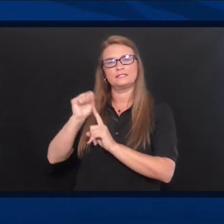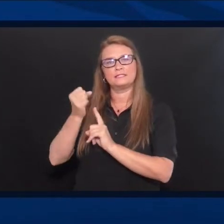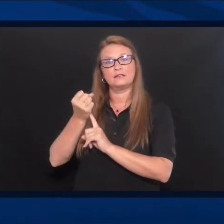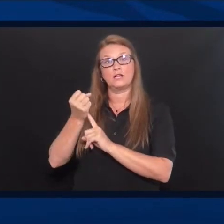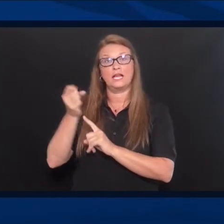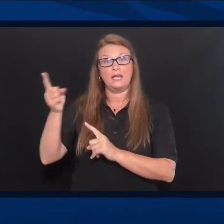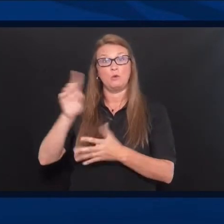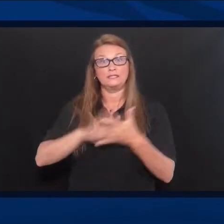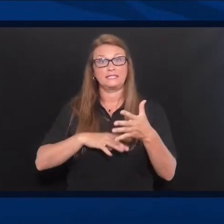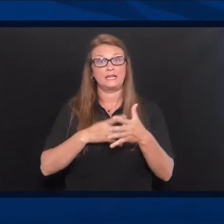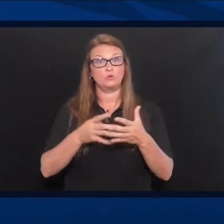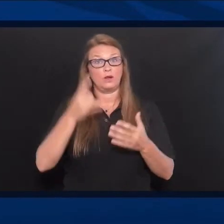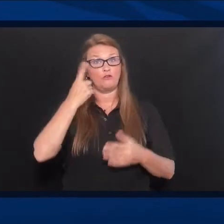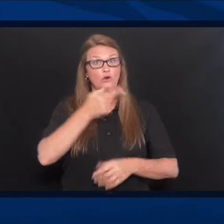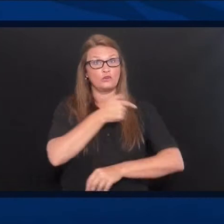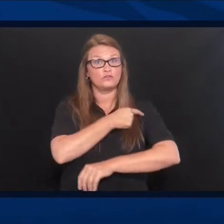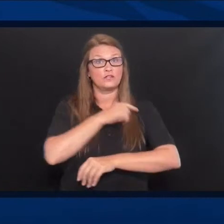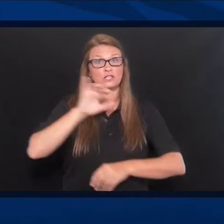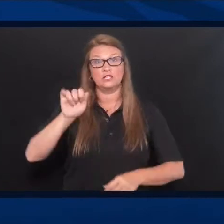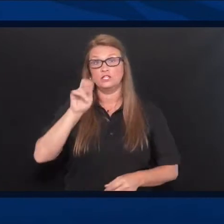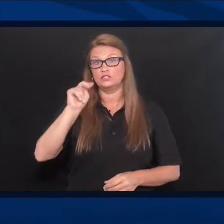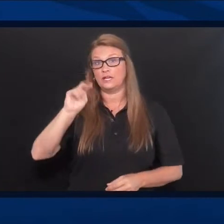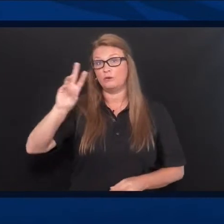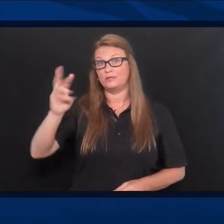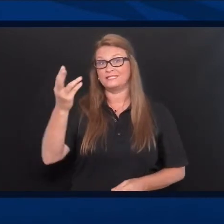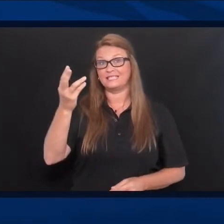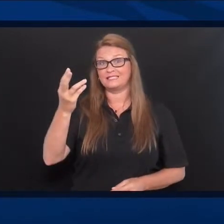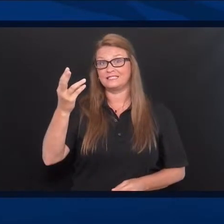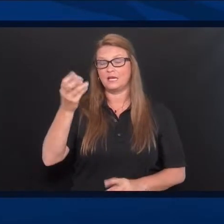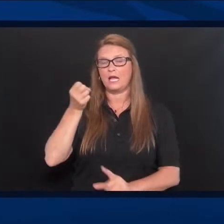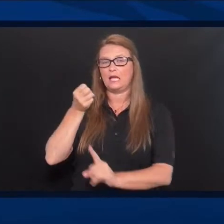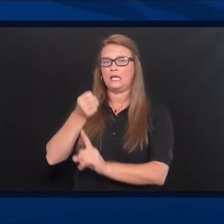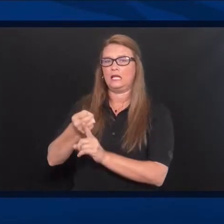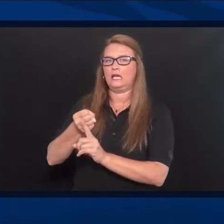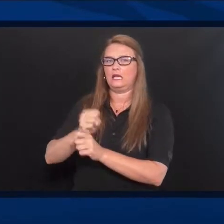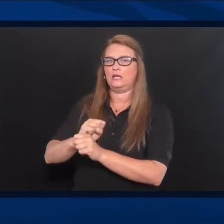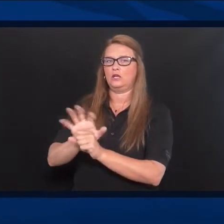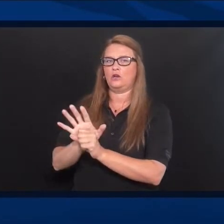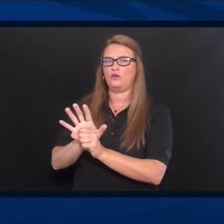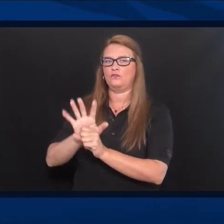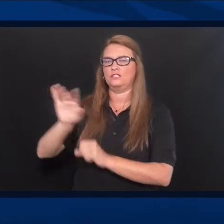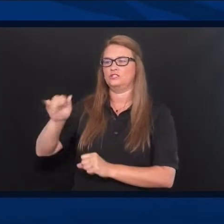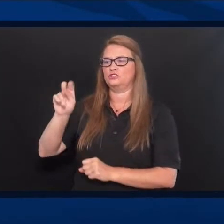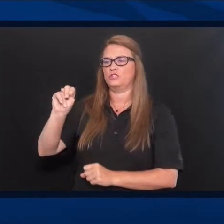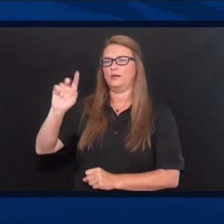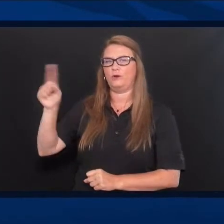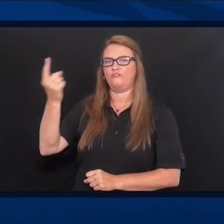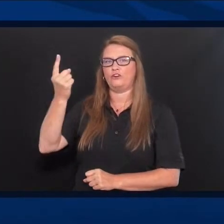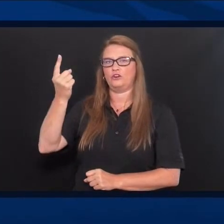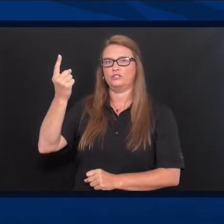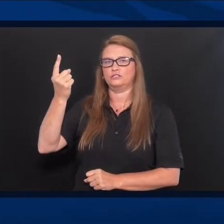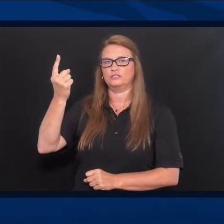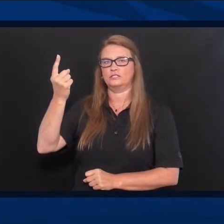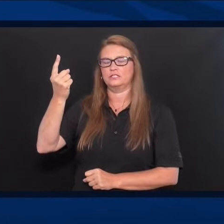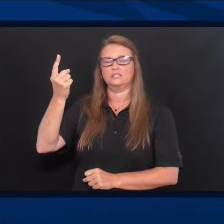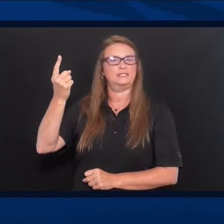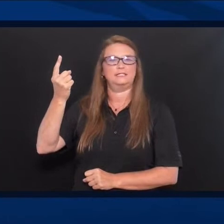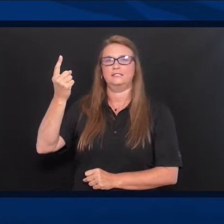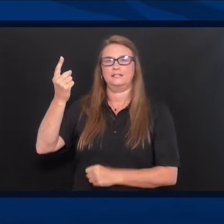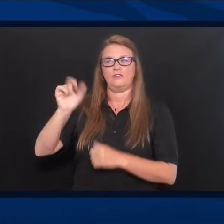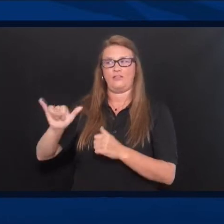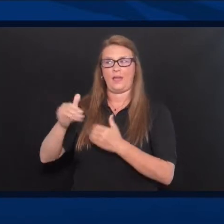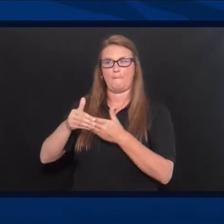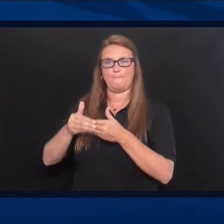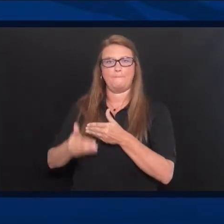to be vaccinated on January 6th, but he came down with COVID-19 on January 1st, and from that point,